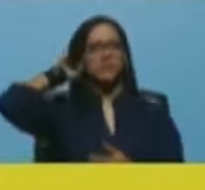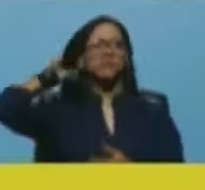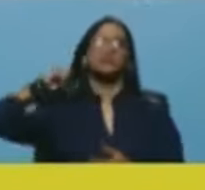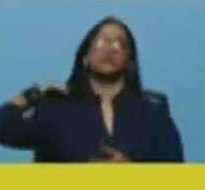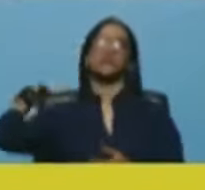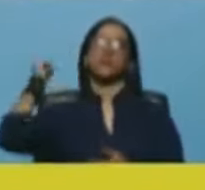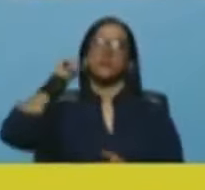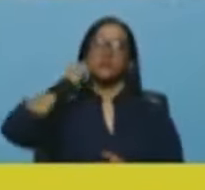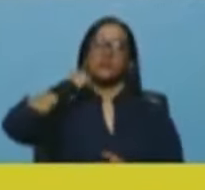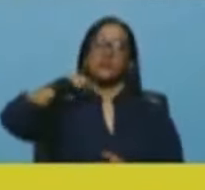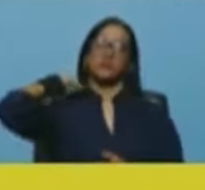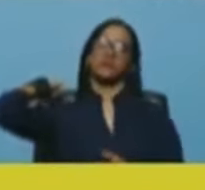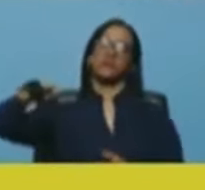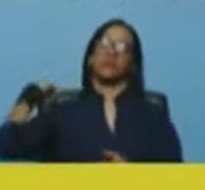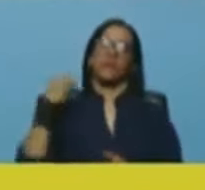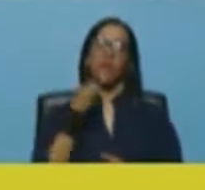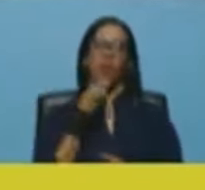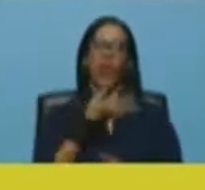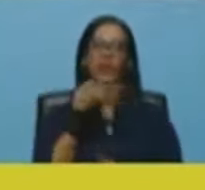Good afternoon,